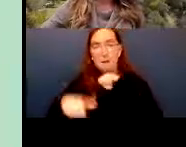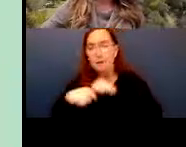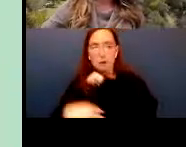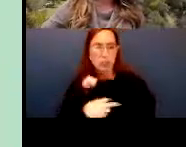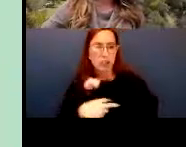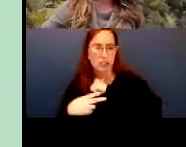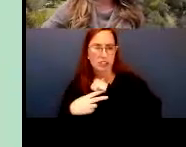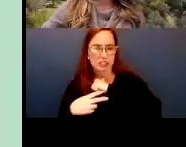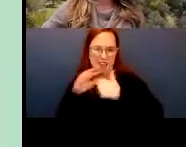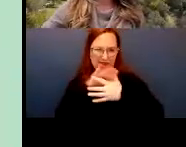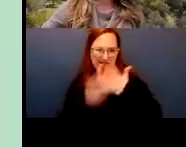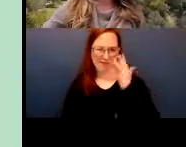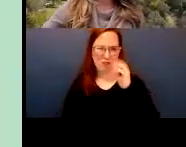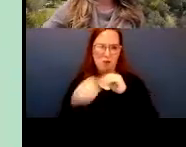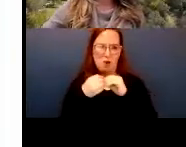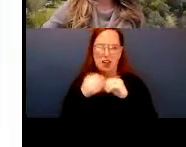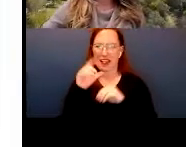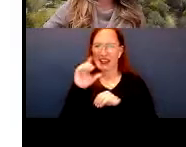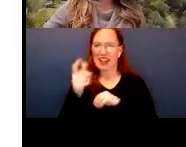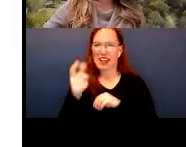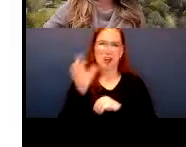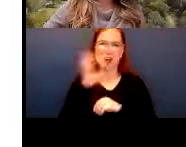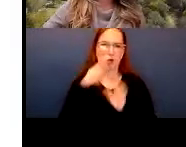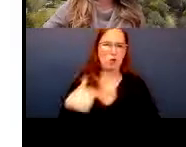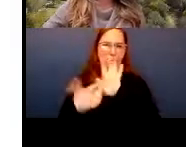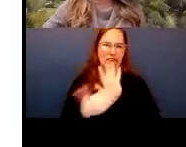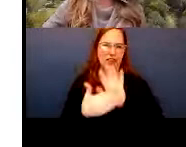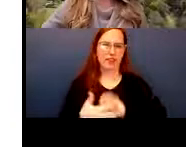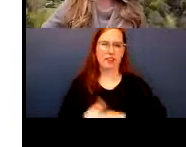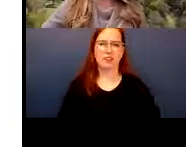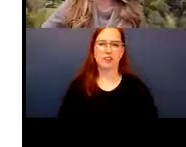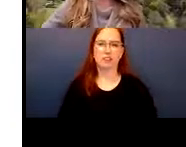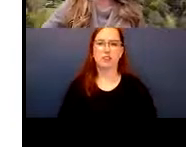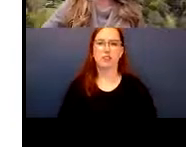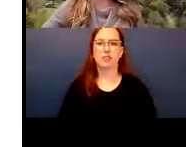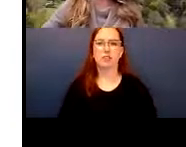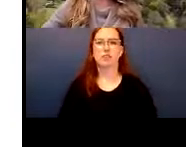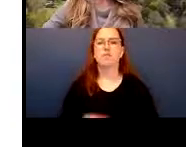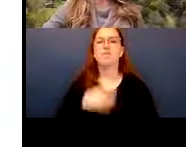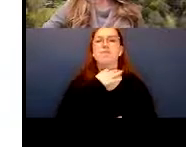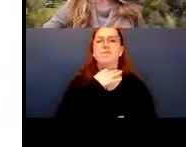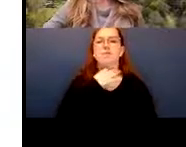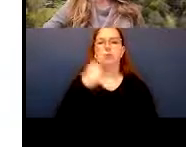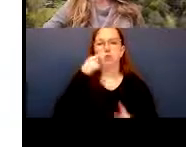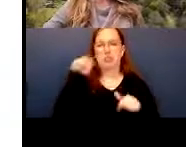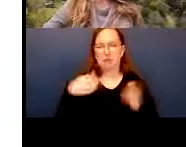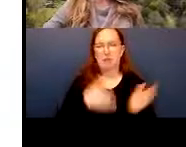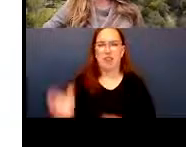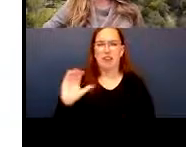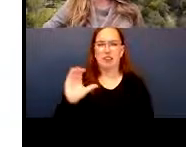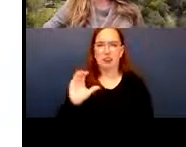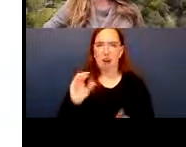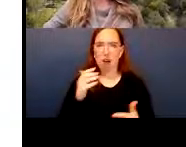and several others. So you'll see these come up again in a couple slides. So how well does this concept C,